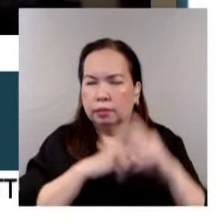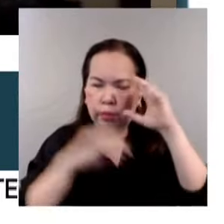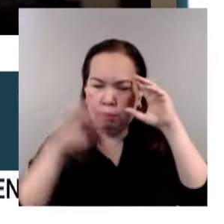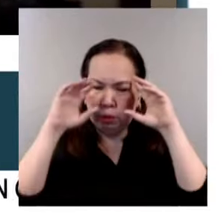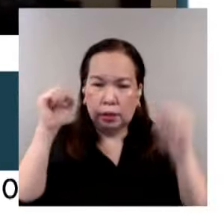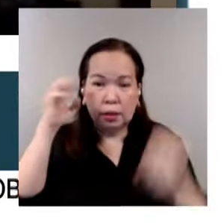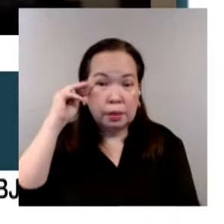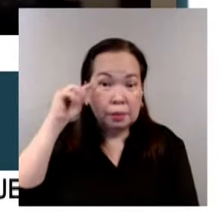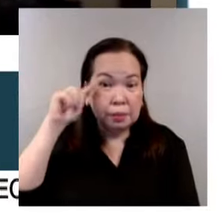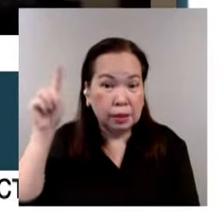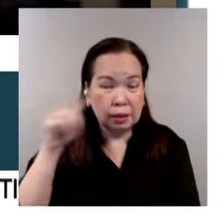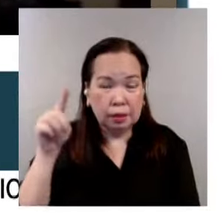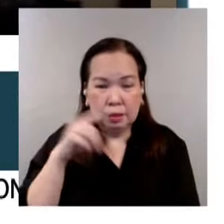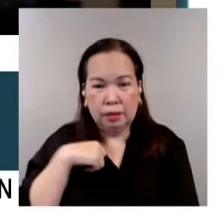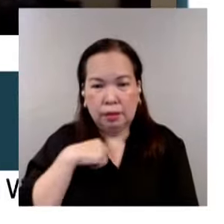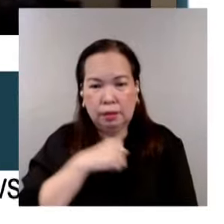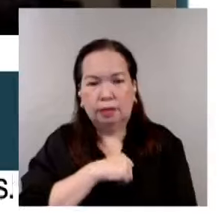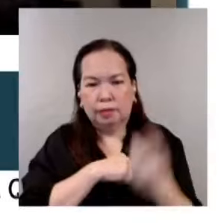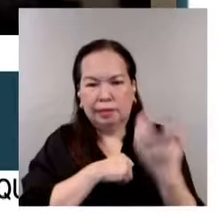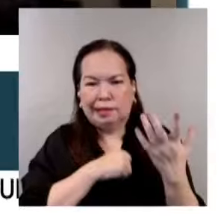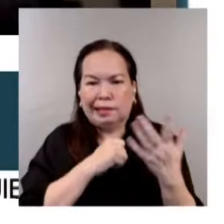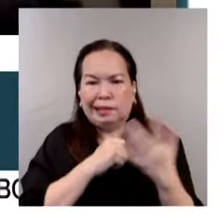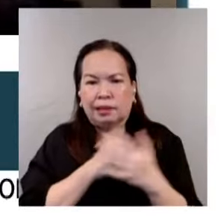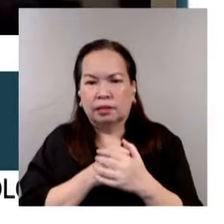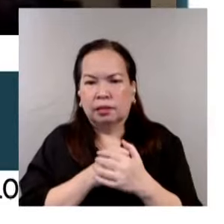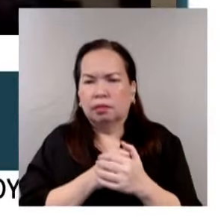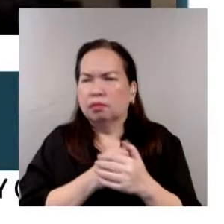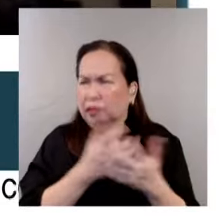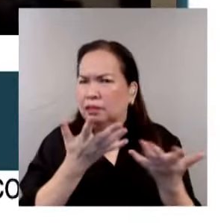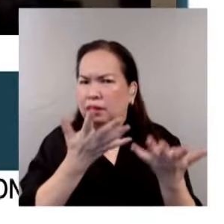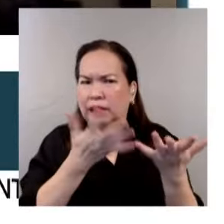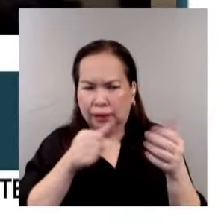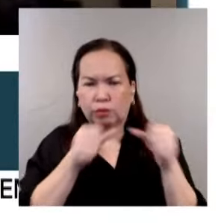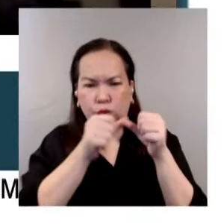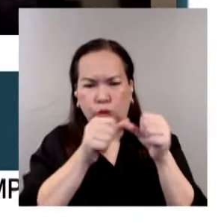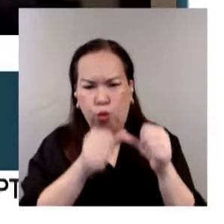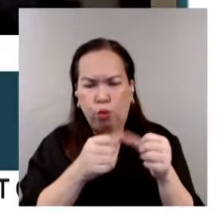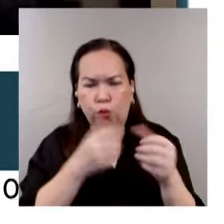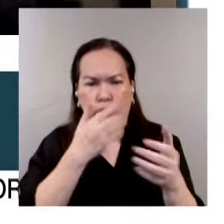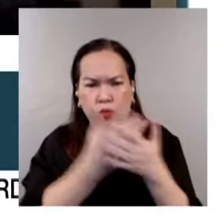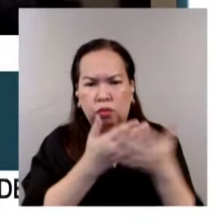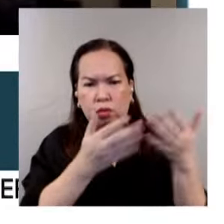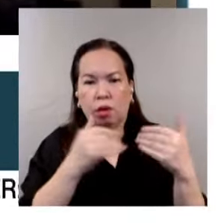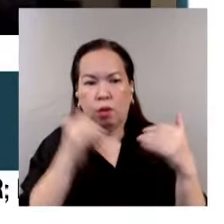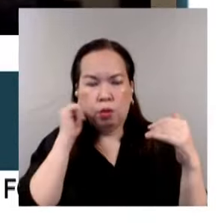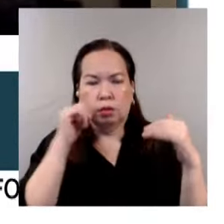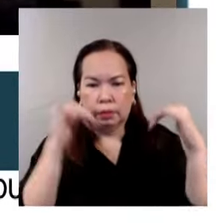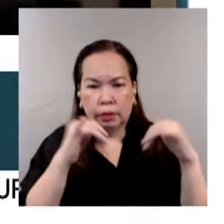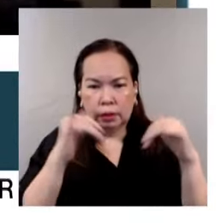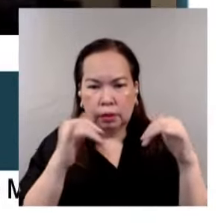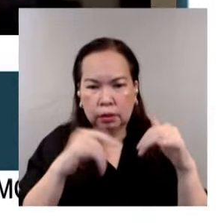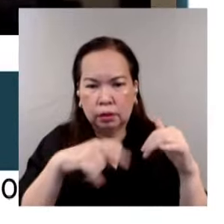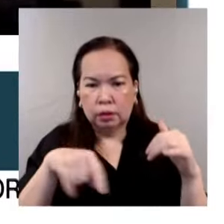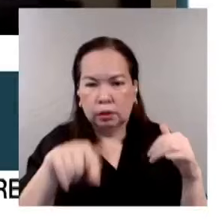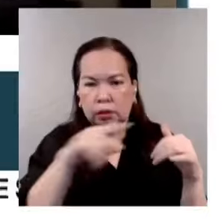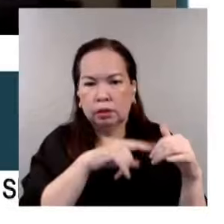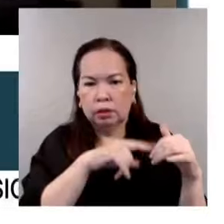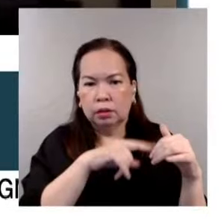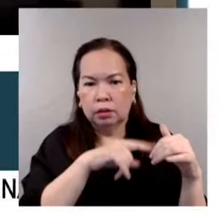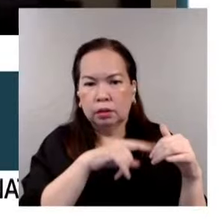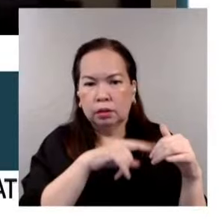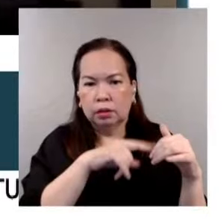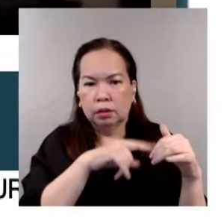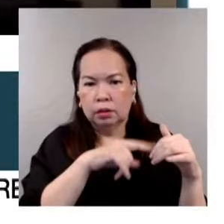because I don't think there is a compelling reason for him to be replaced. So we were busy meeting senators